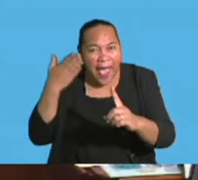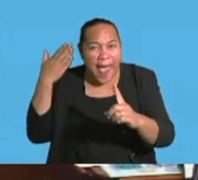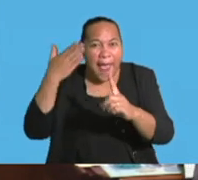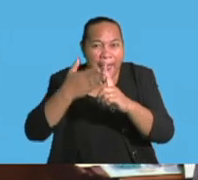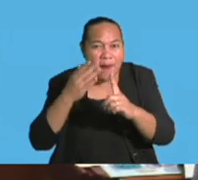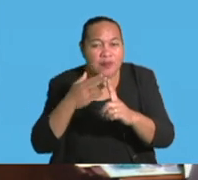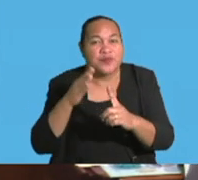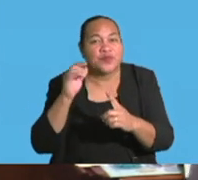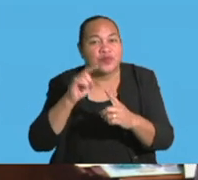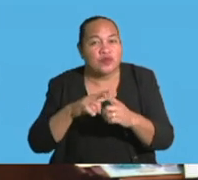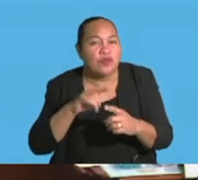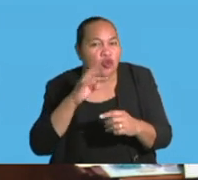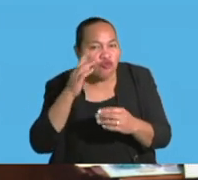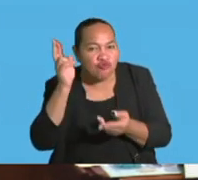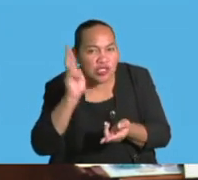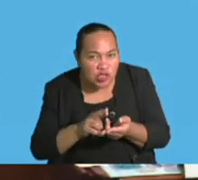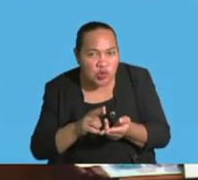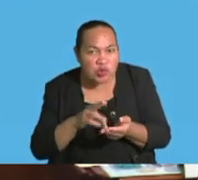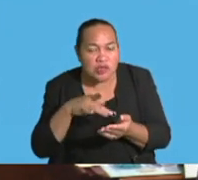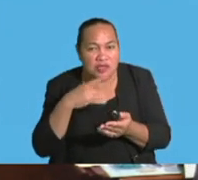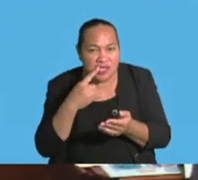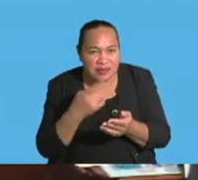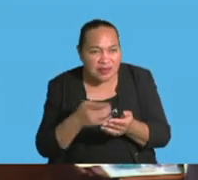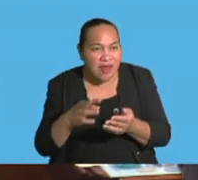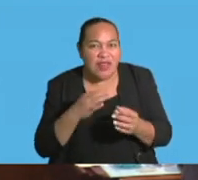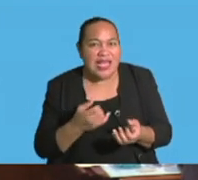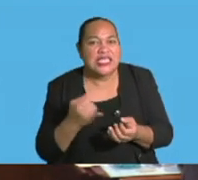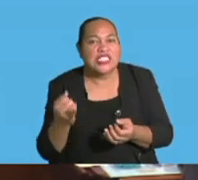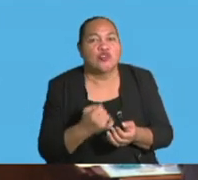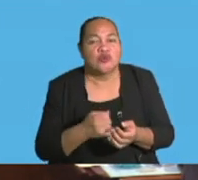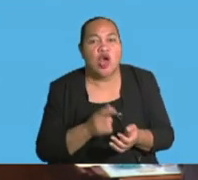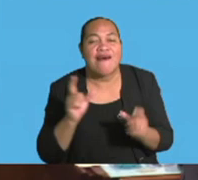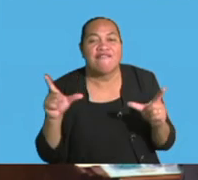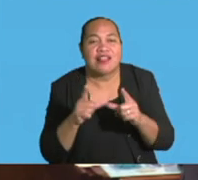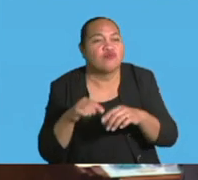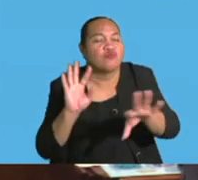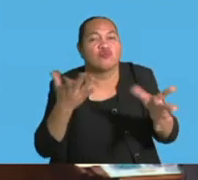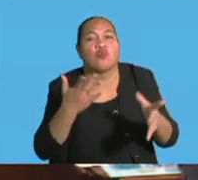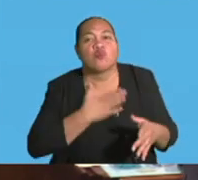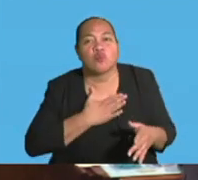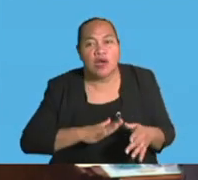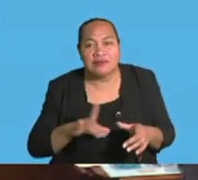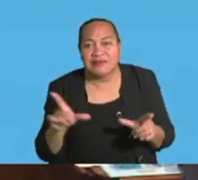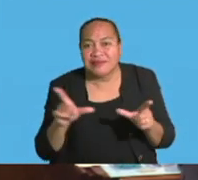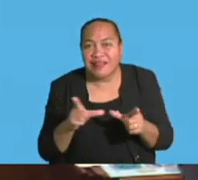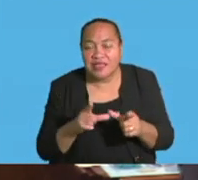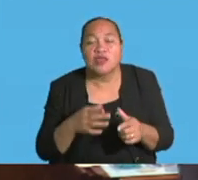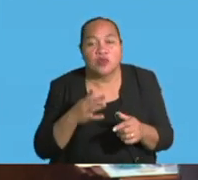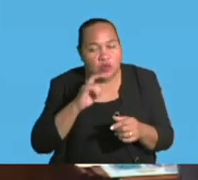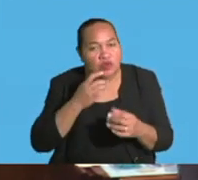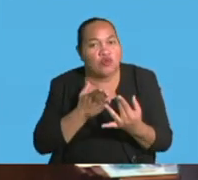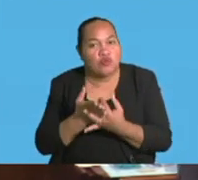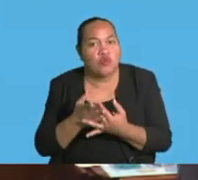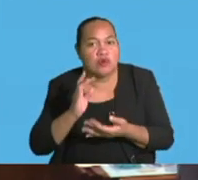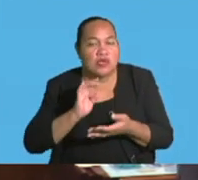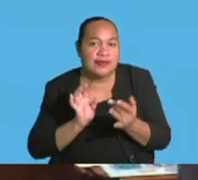the turnaround time for the processing and issuance of licenses. We hope to approve licenses in a mere few days, as